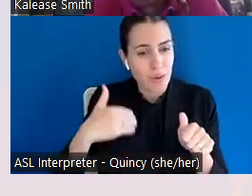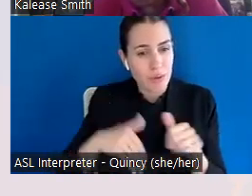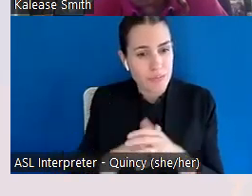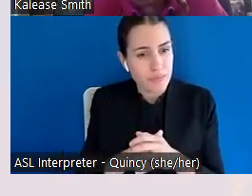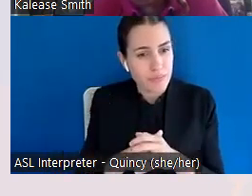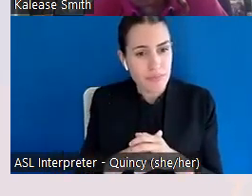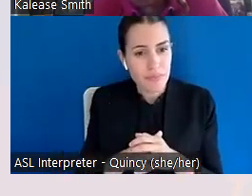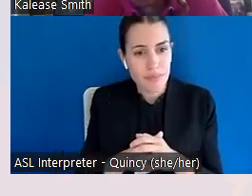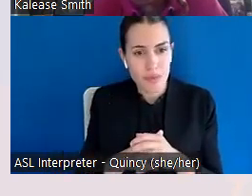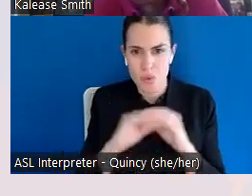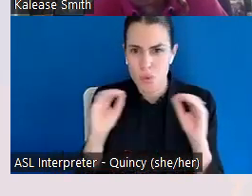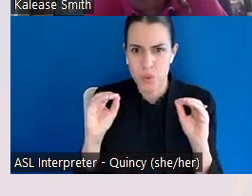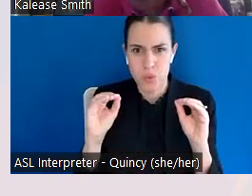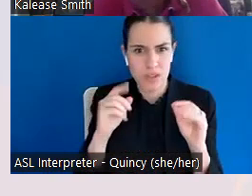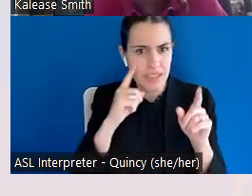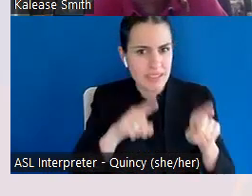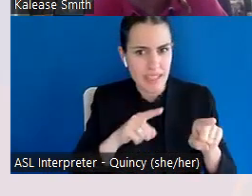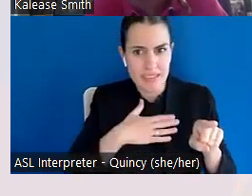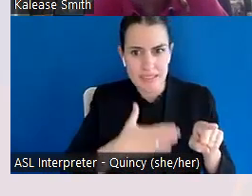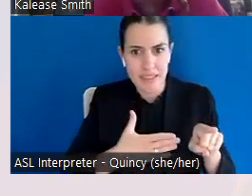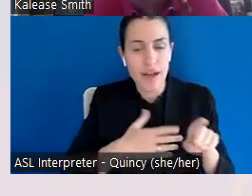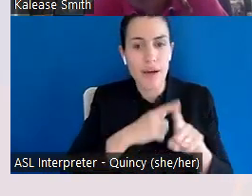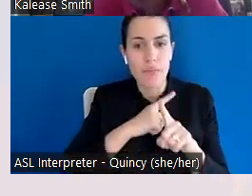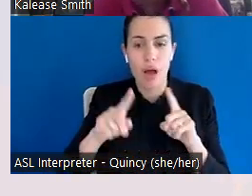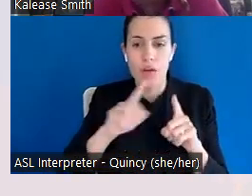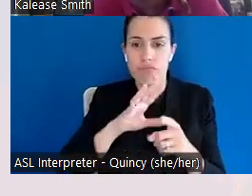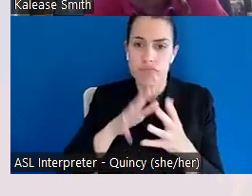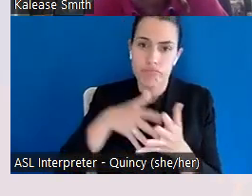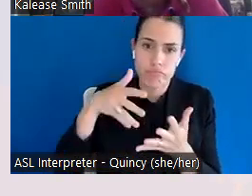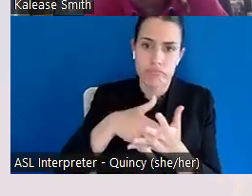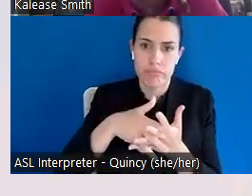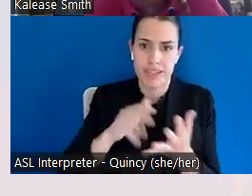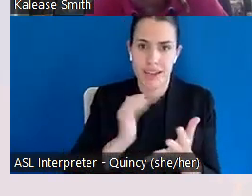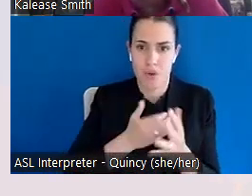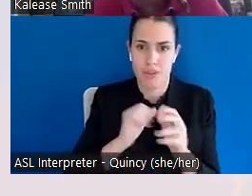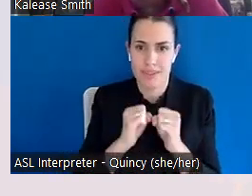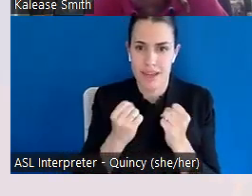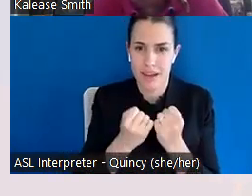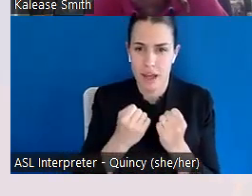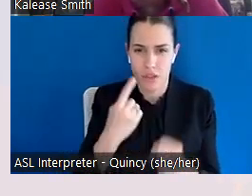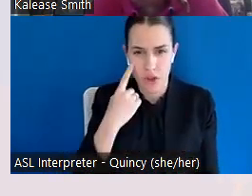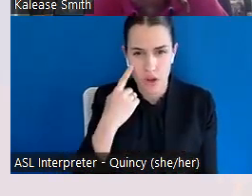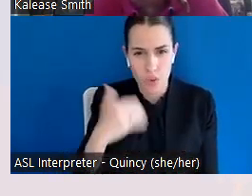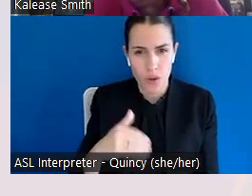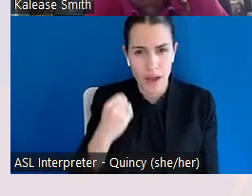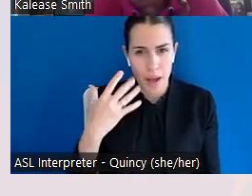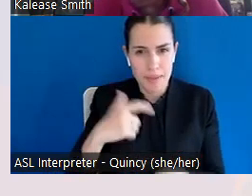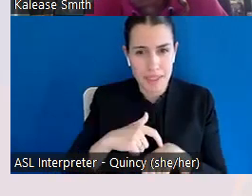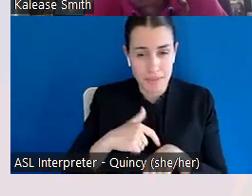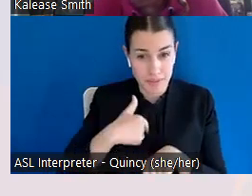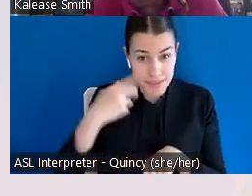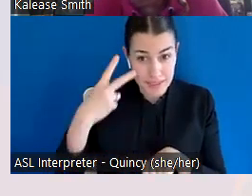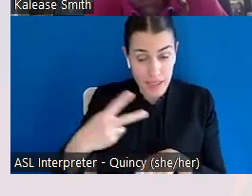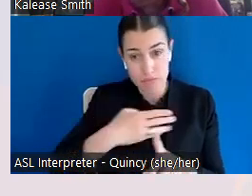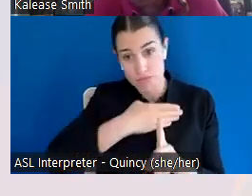of consent is kind of ingrained into our society. And it got me to think, how many times have I seen this image of like in the course of my